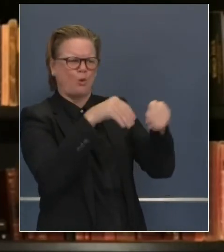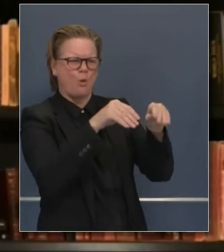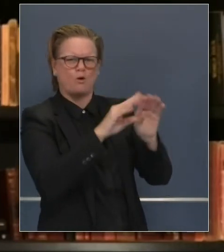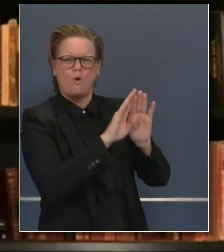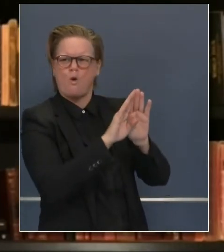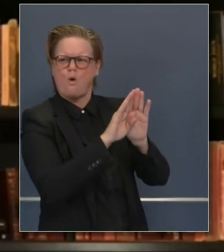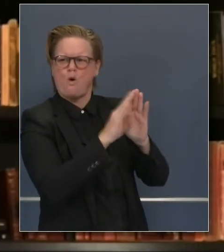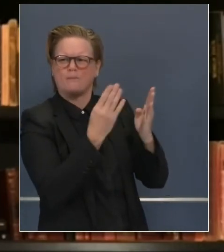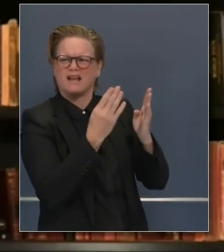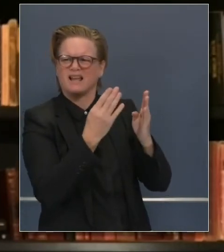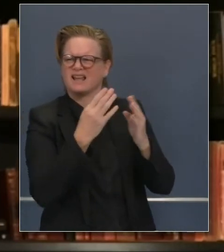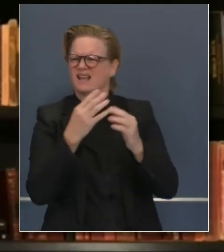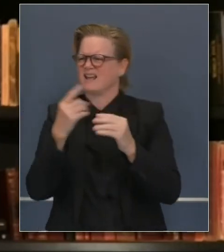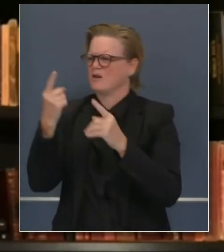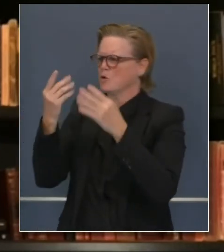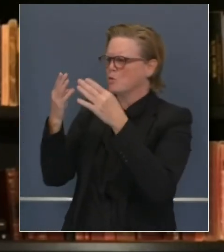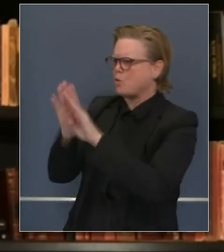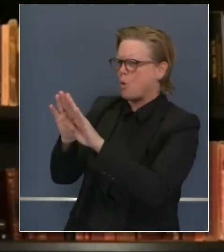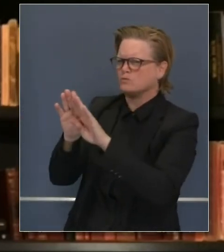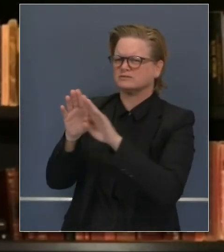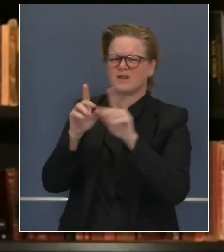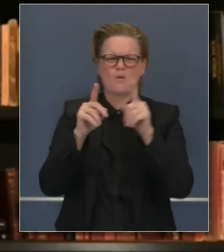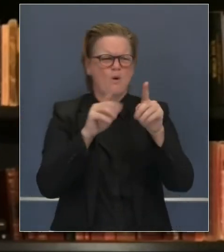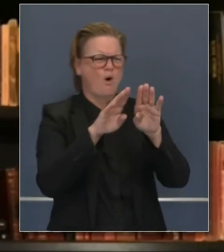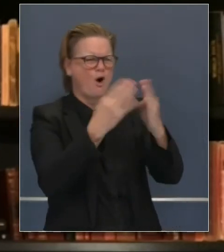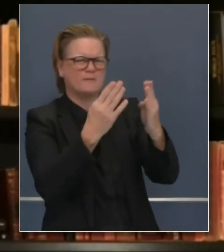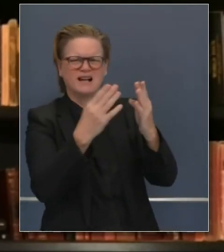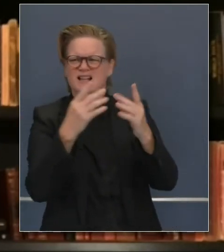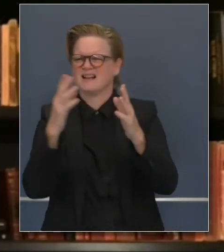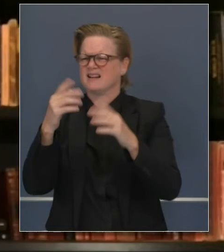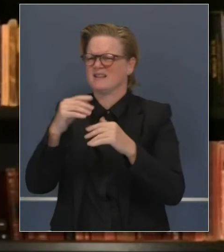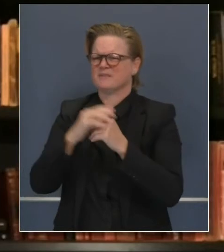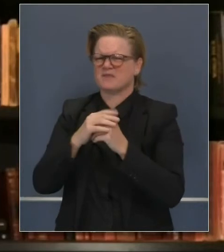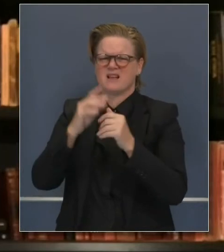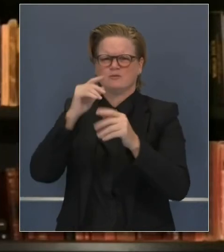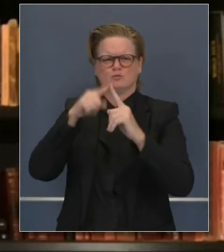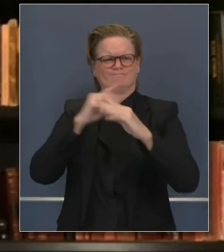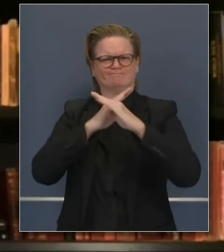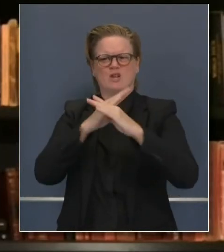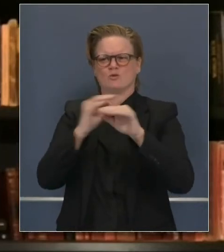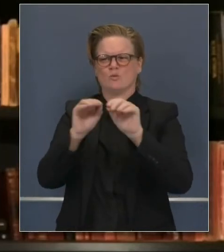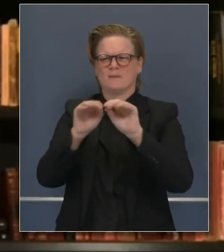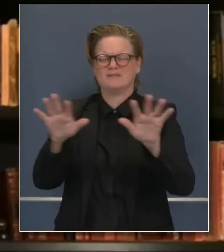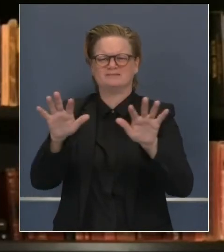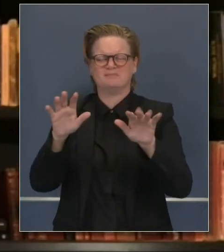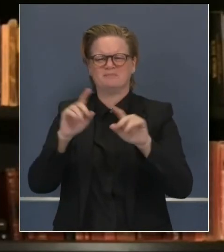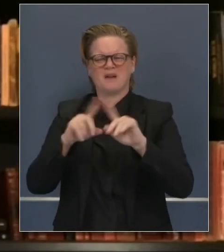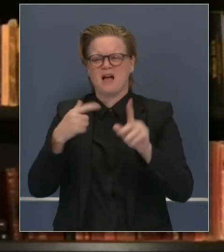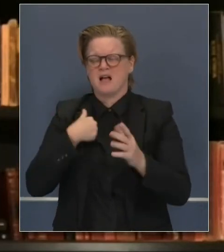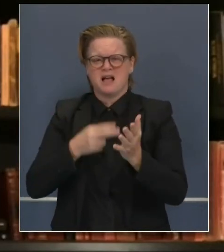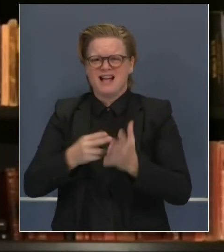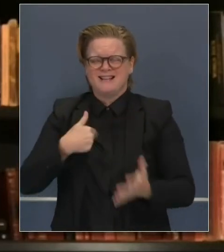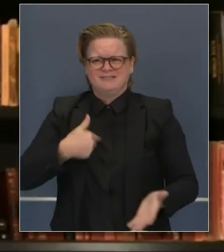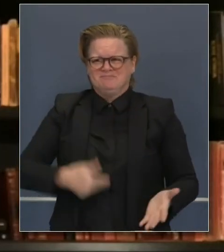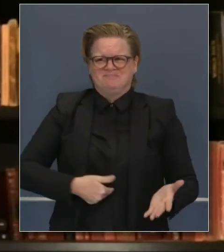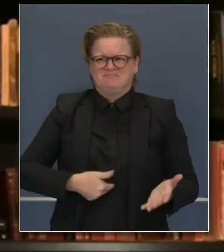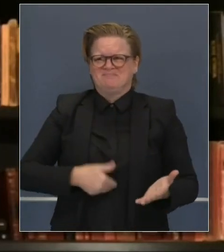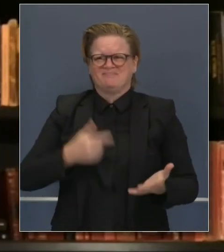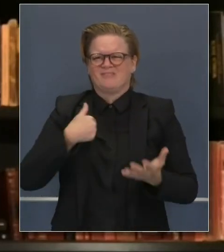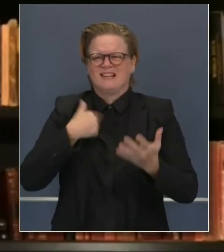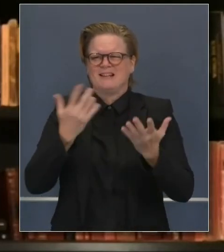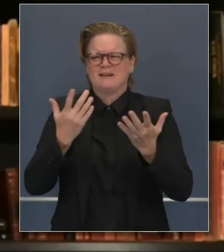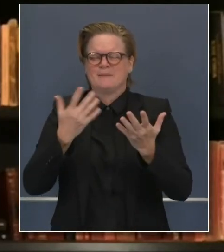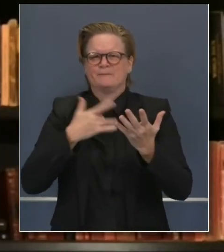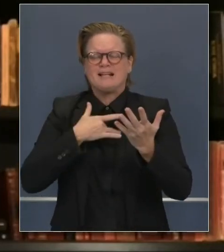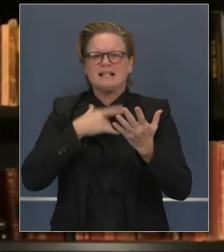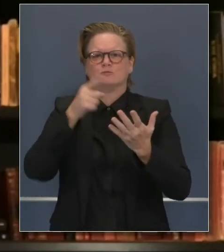on transmission, but there's this sense that there's not enough data, there's not enough transparency of the data by your administration. Is there anything else you can do to provide